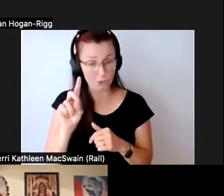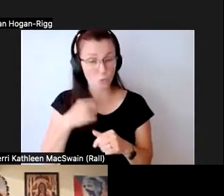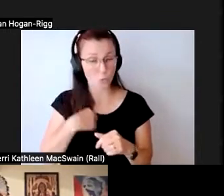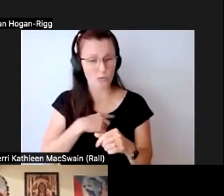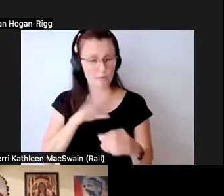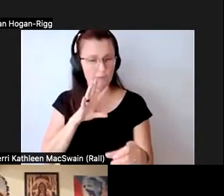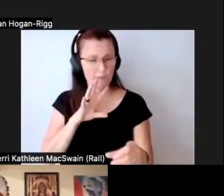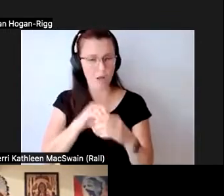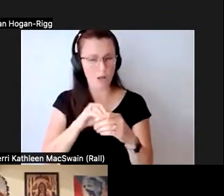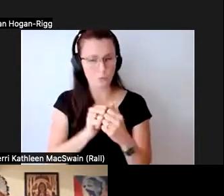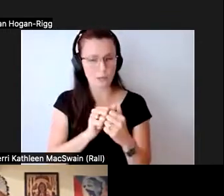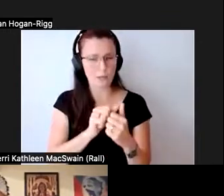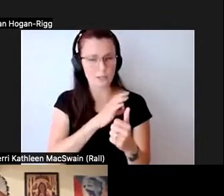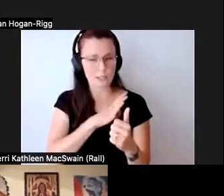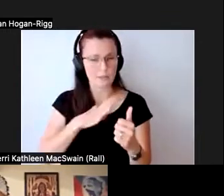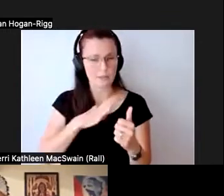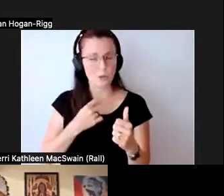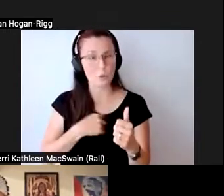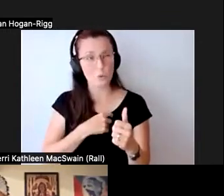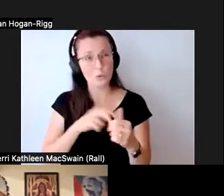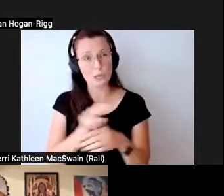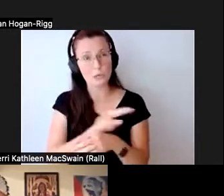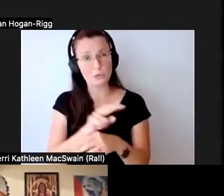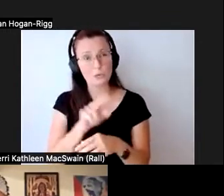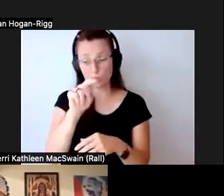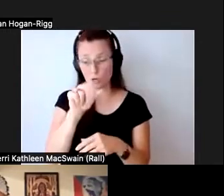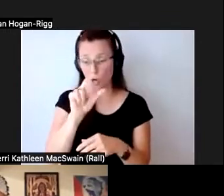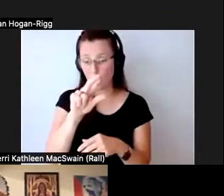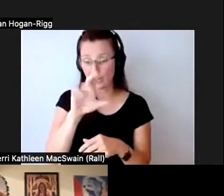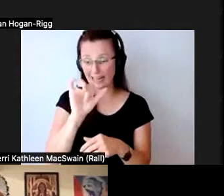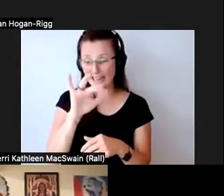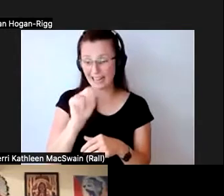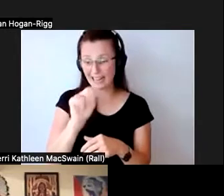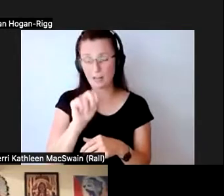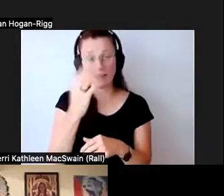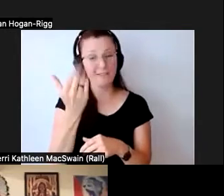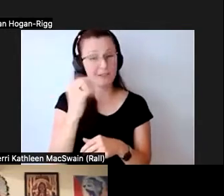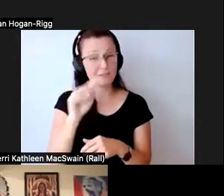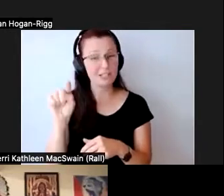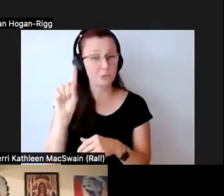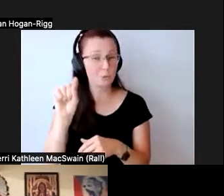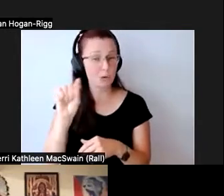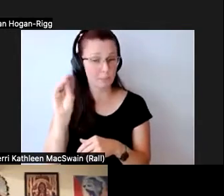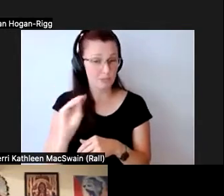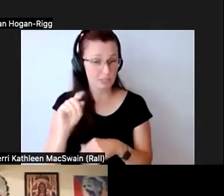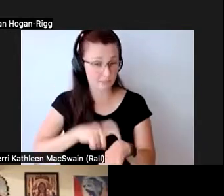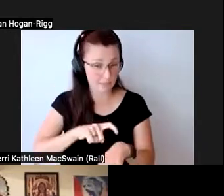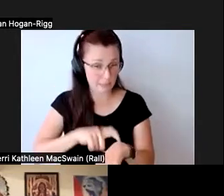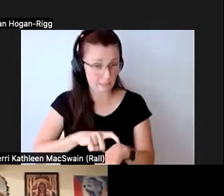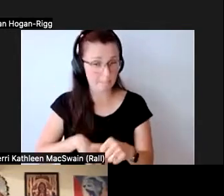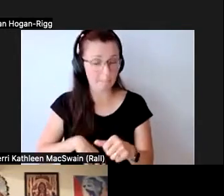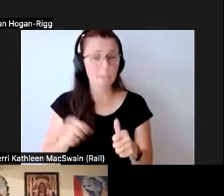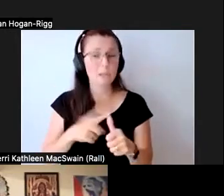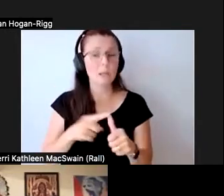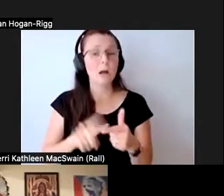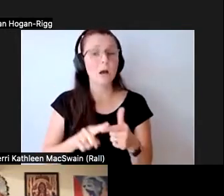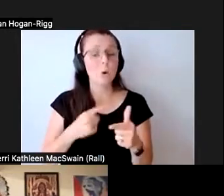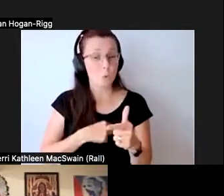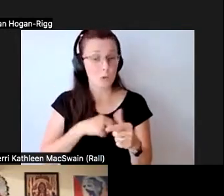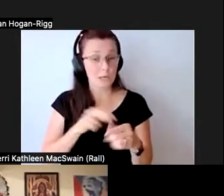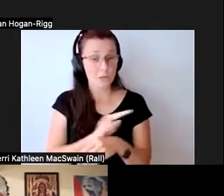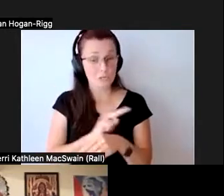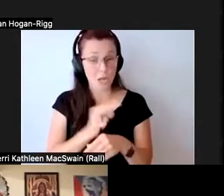we're only using Narcan about 15 to 20% of the time. We're using other forms. We're using oxygen every time. And we're